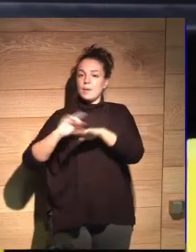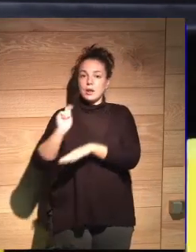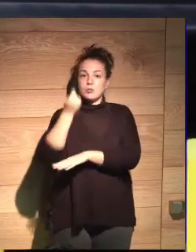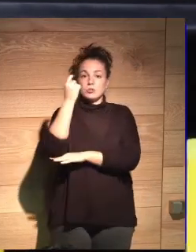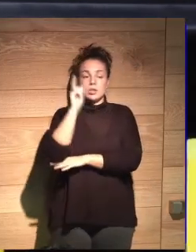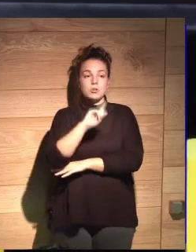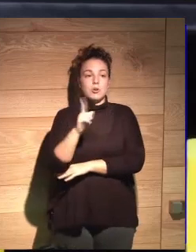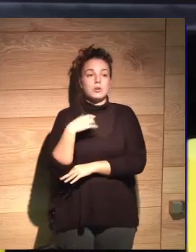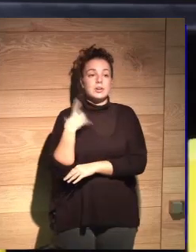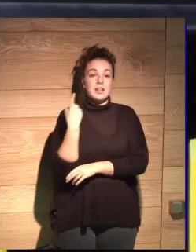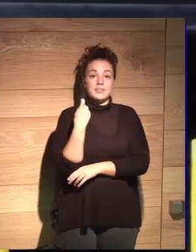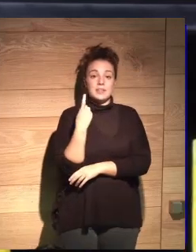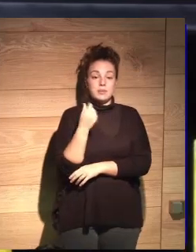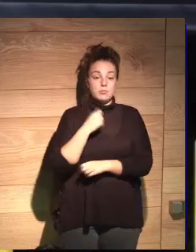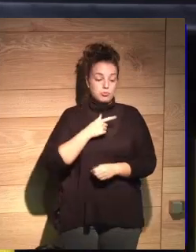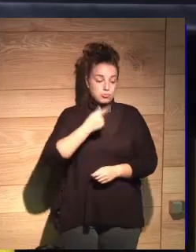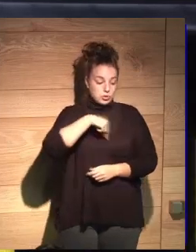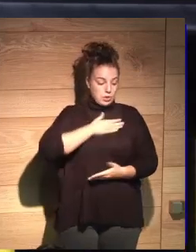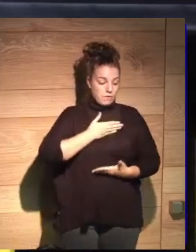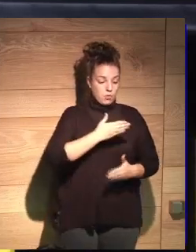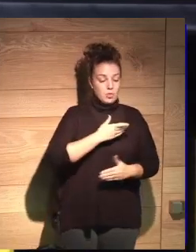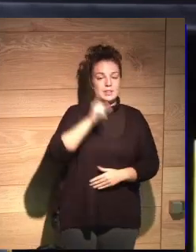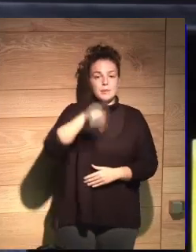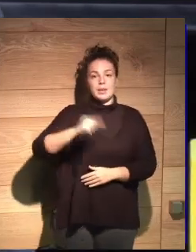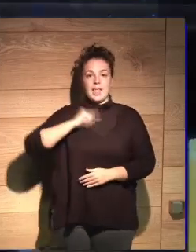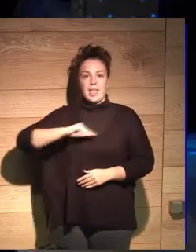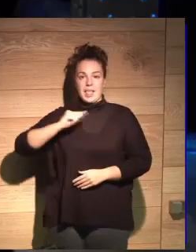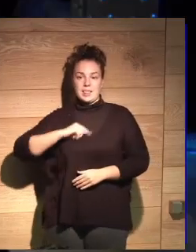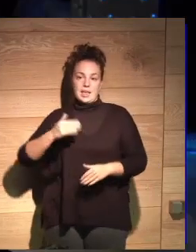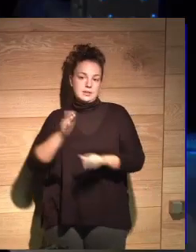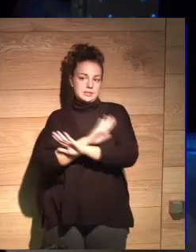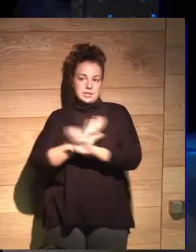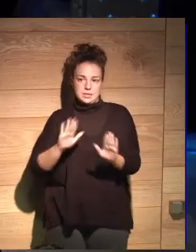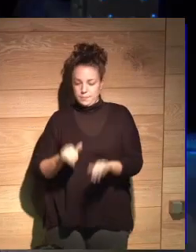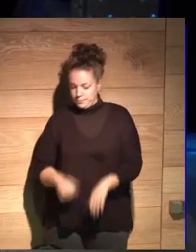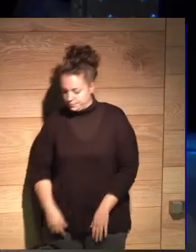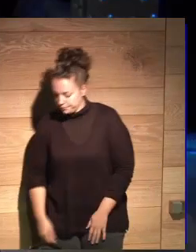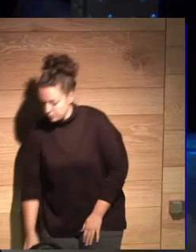We just need our will and our ethos. Thank you.